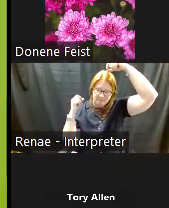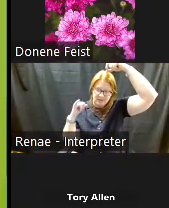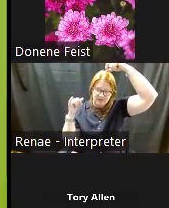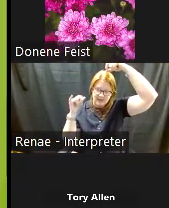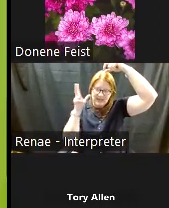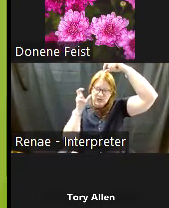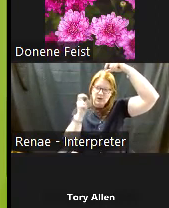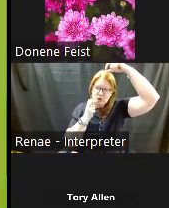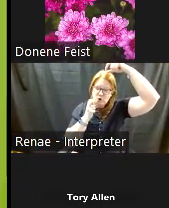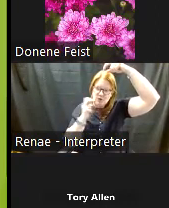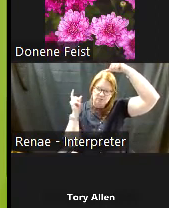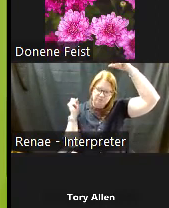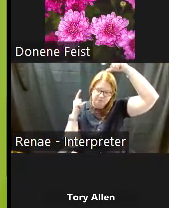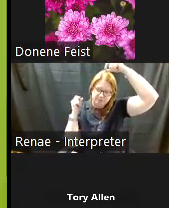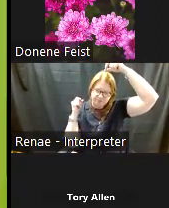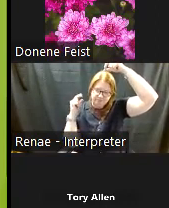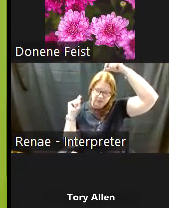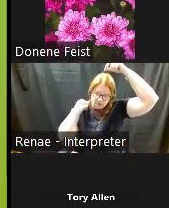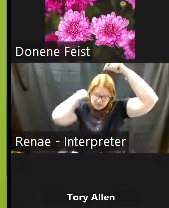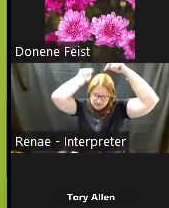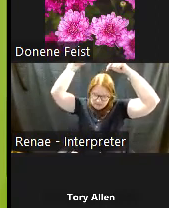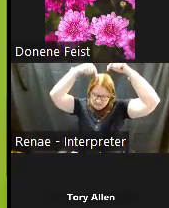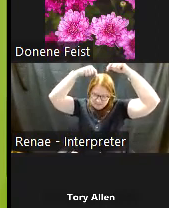as it's going up to the brainstem and into the brain.